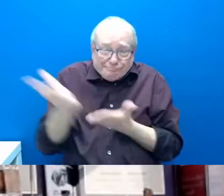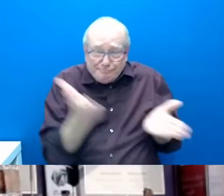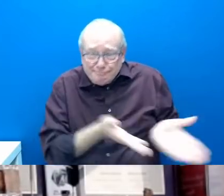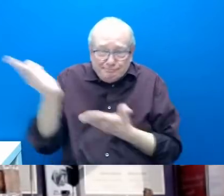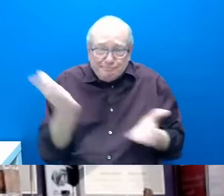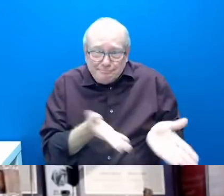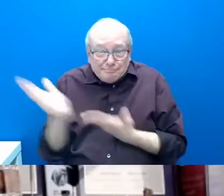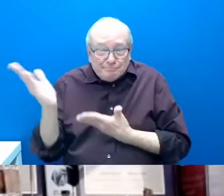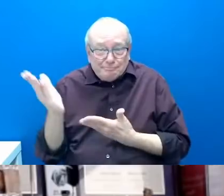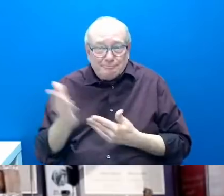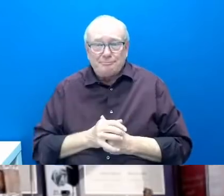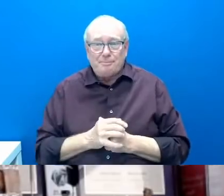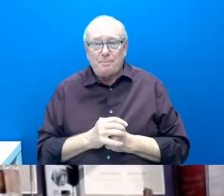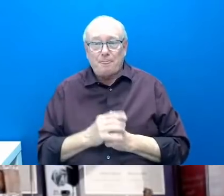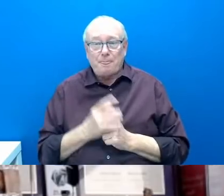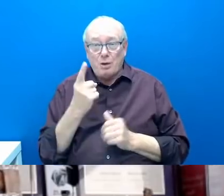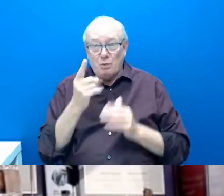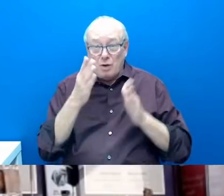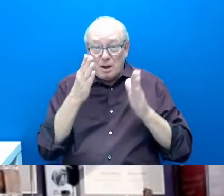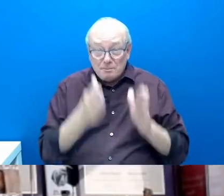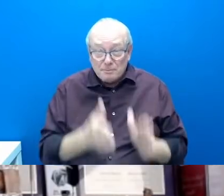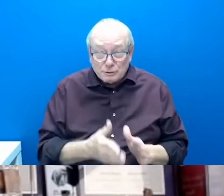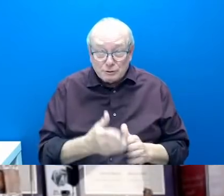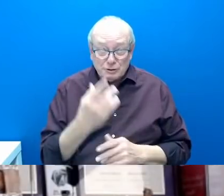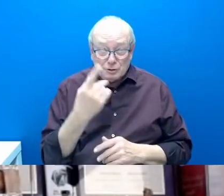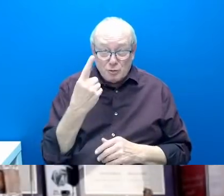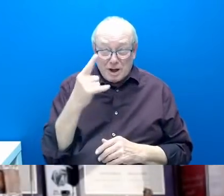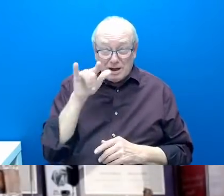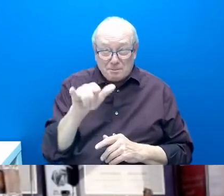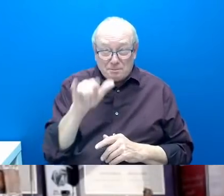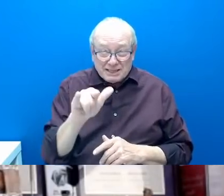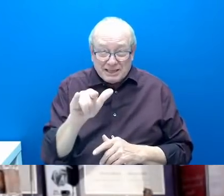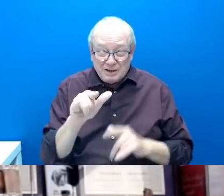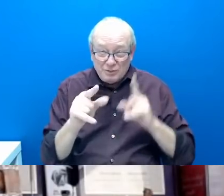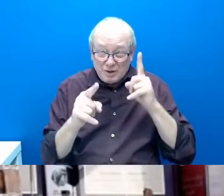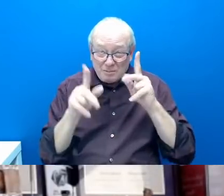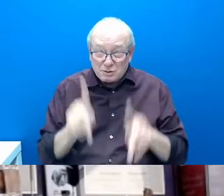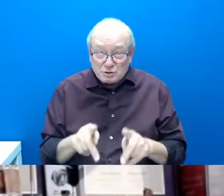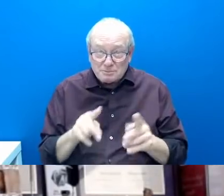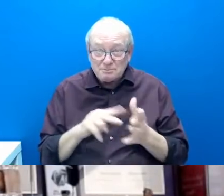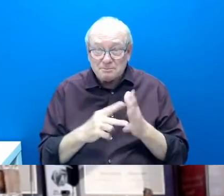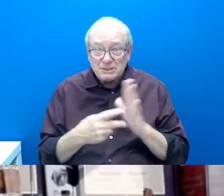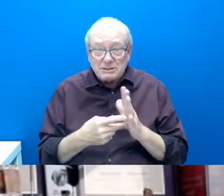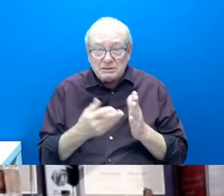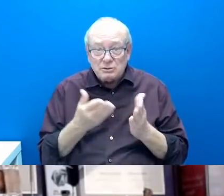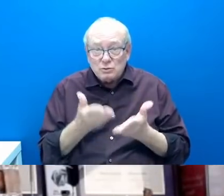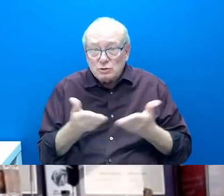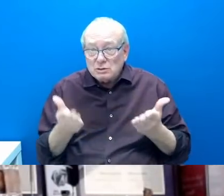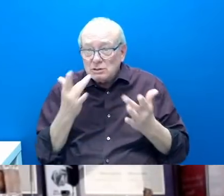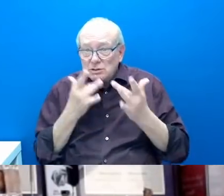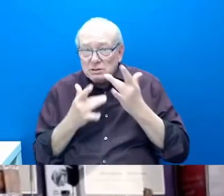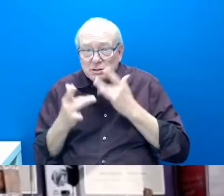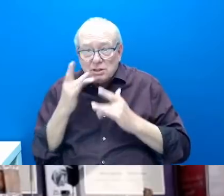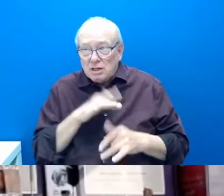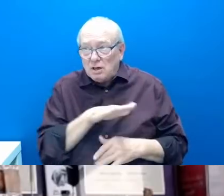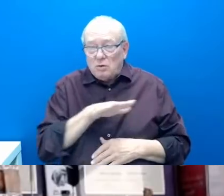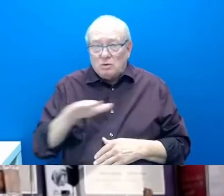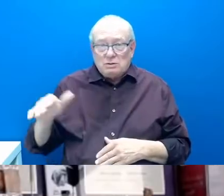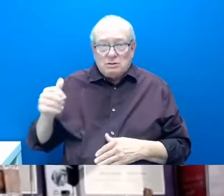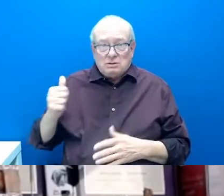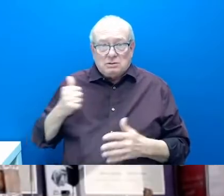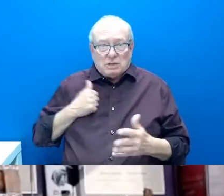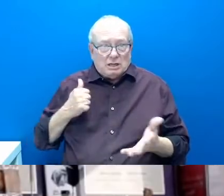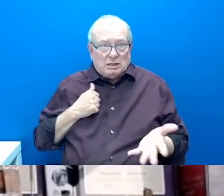because having one person in one plane, that ties up a resource for somewhere in Canada, and I just don't